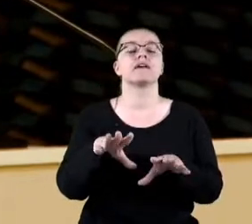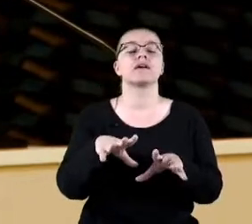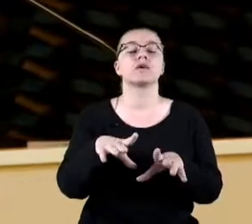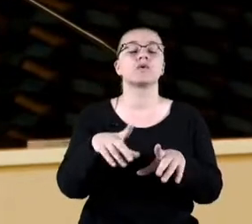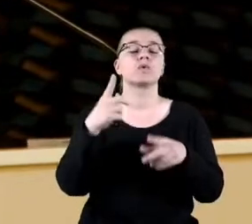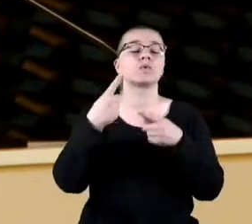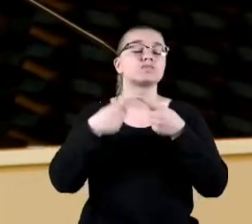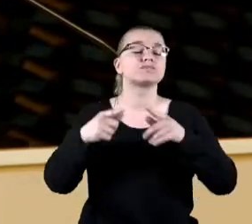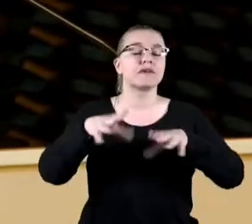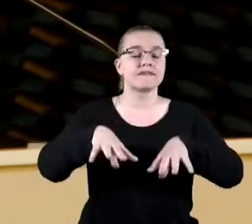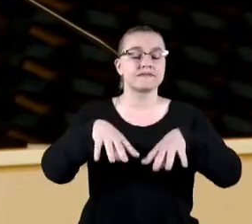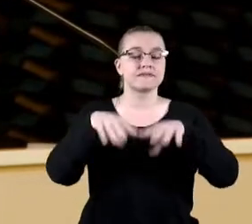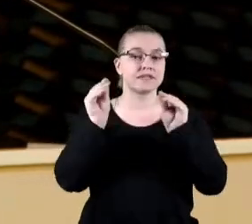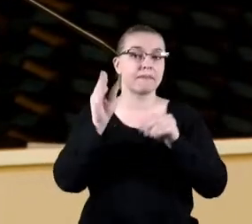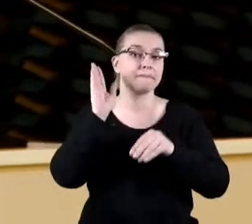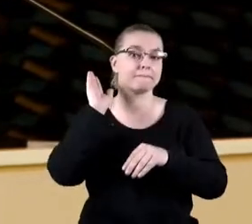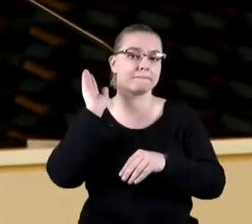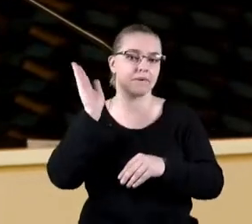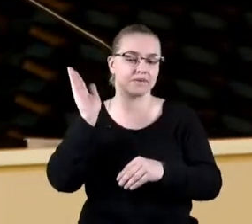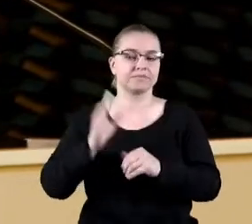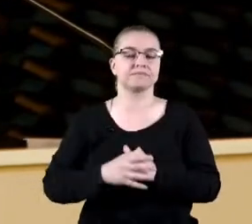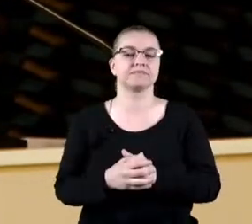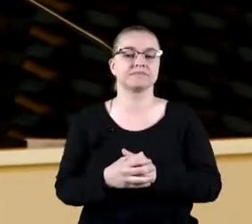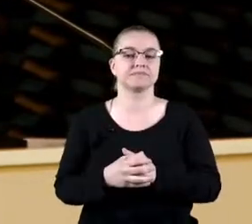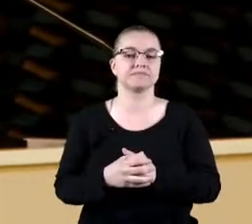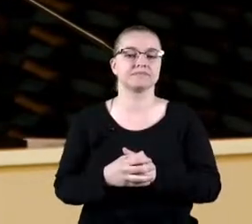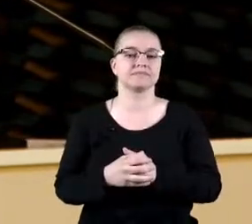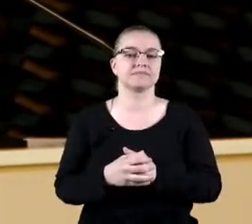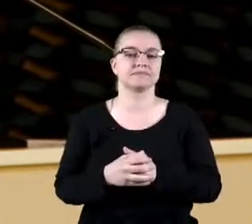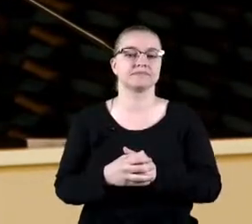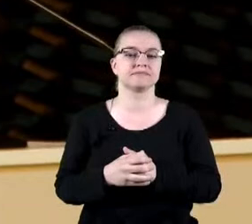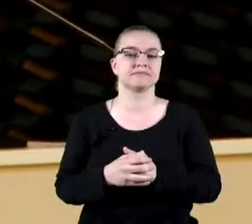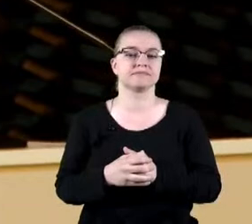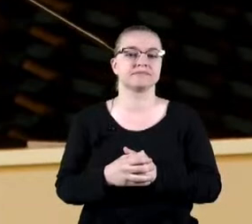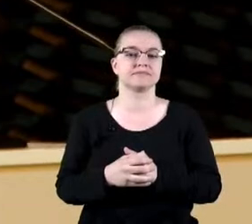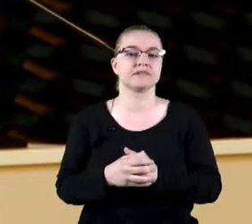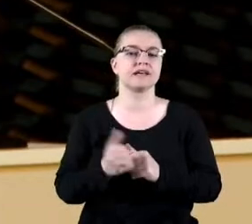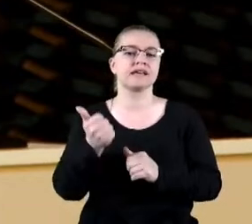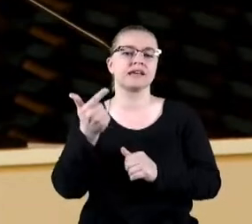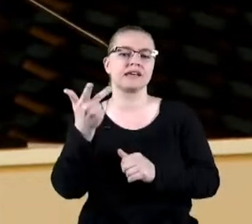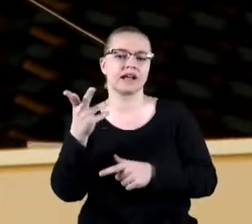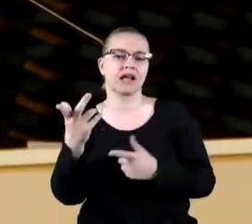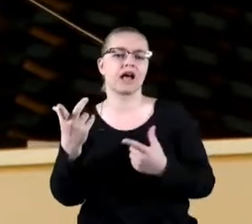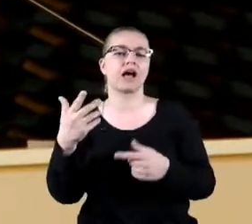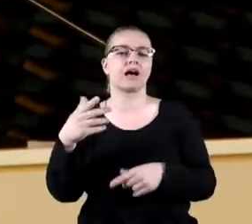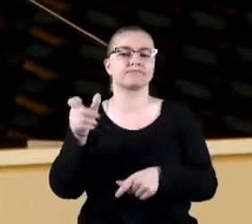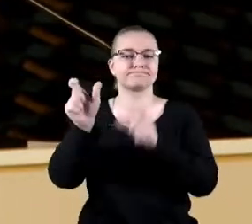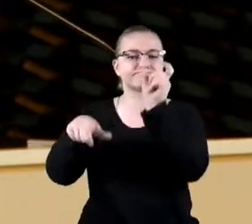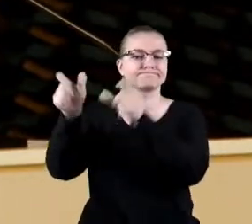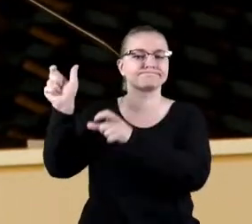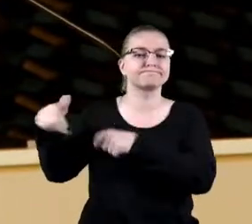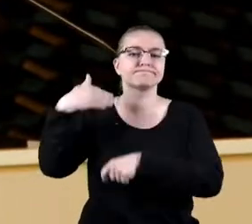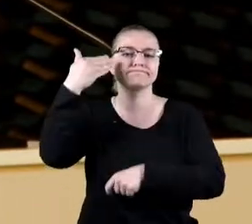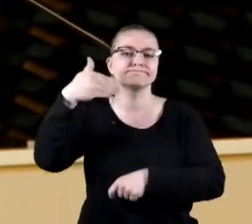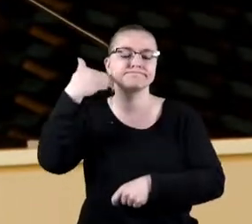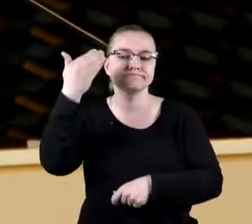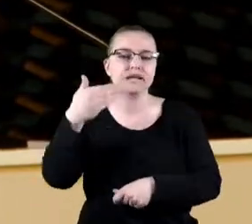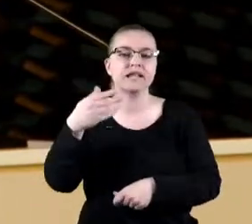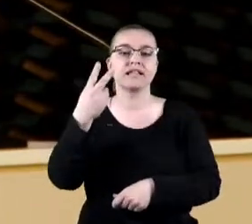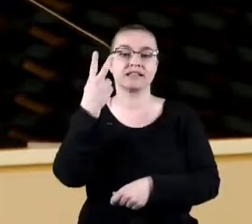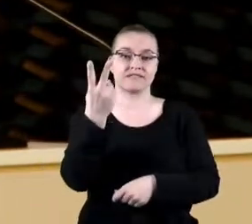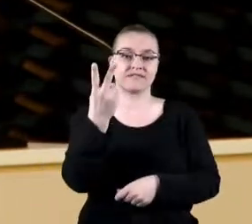opening remarks. And at continuation, we will have 2 different panels. And at the end, you will have the chance